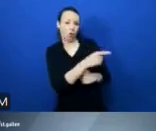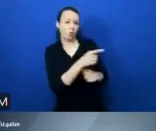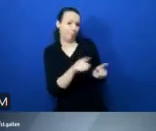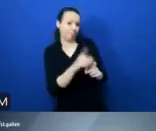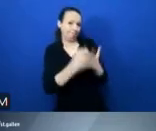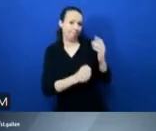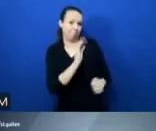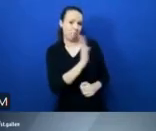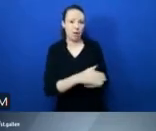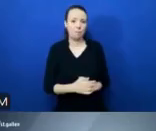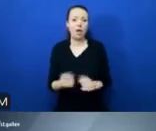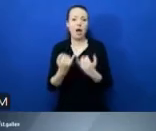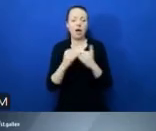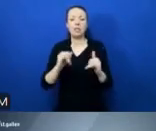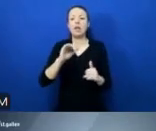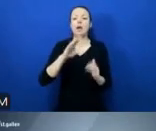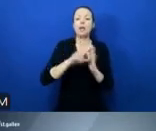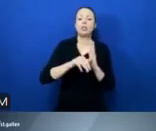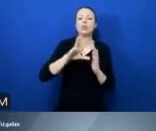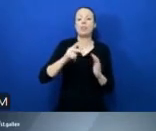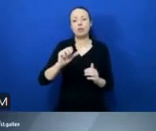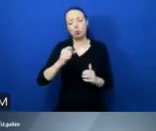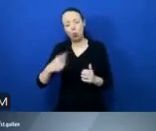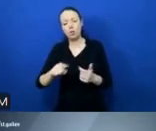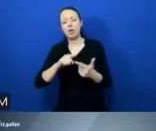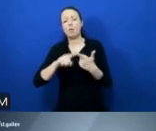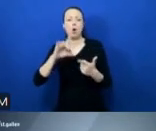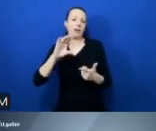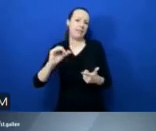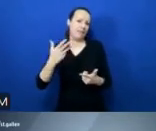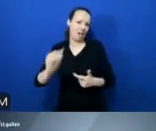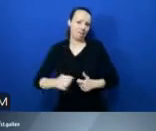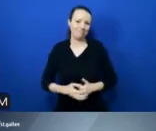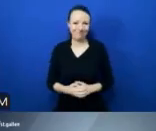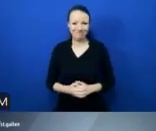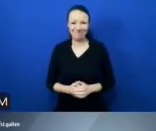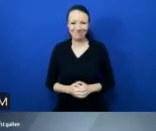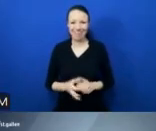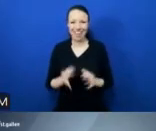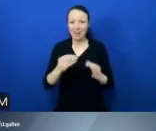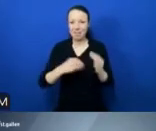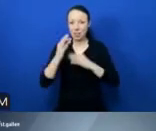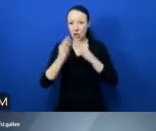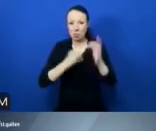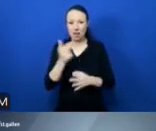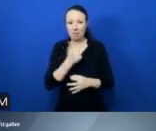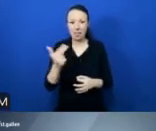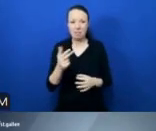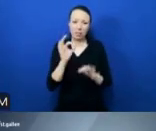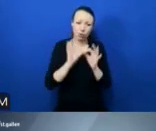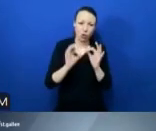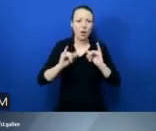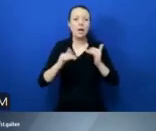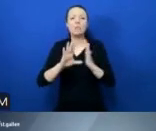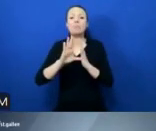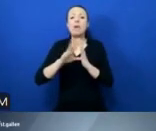Other measures or the sharing of experience within the canton of Geneva. Now I would like to talk